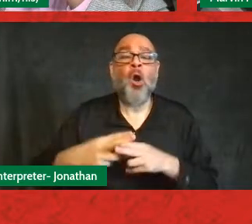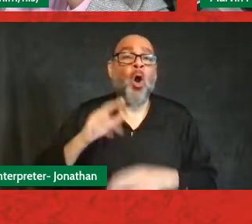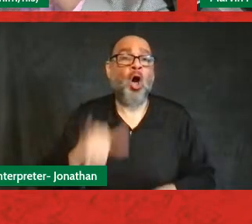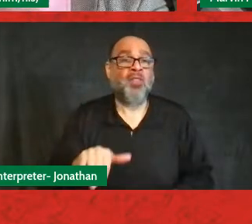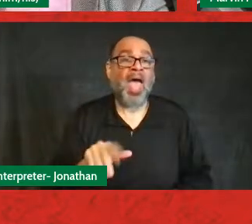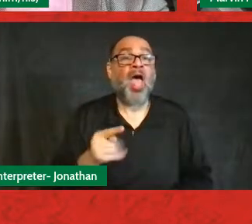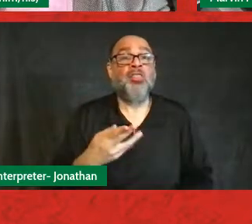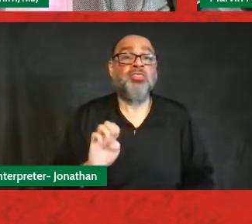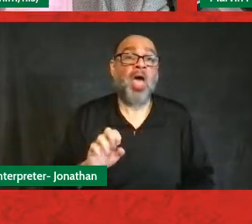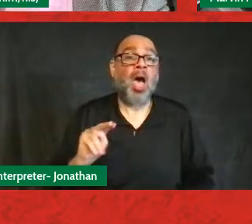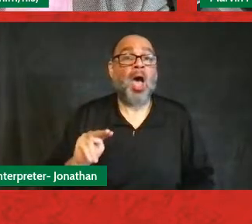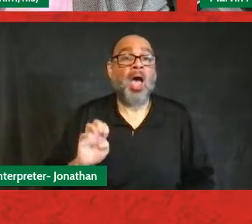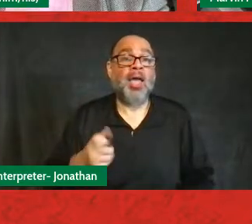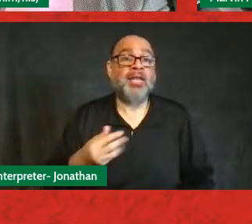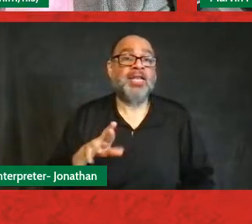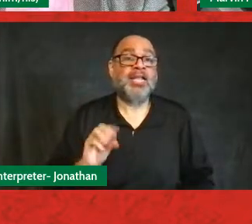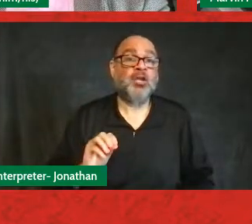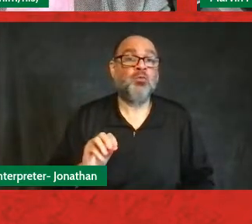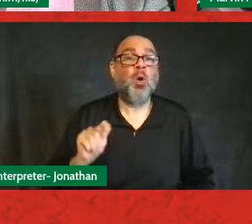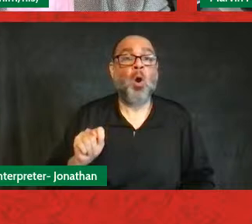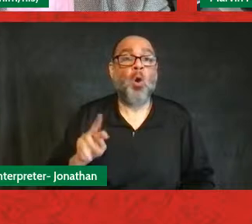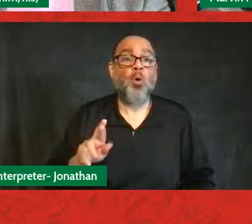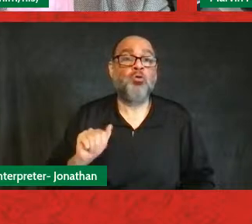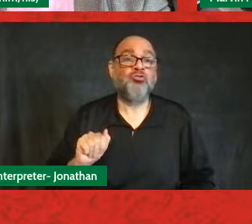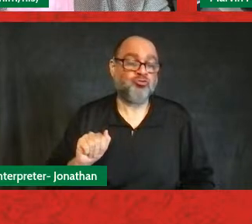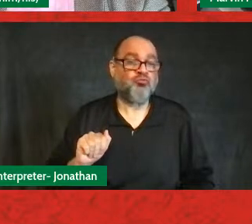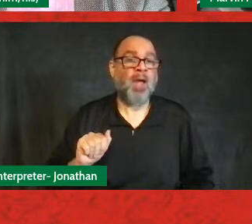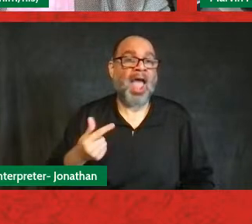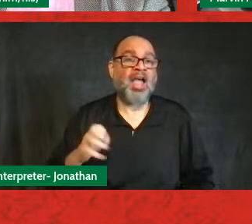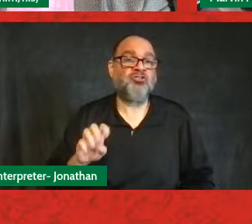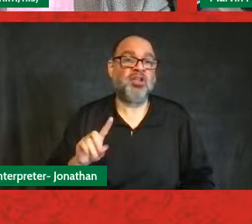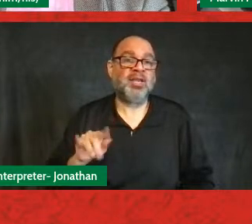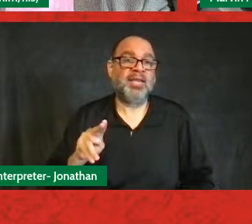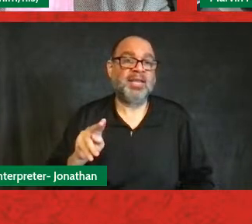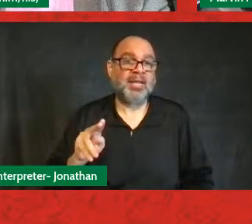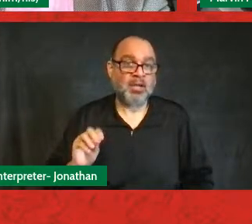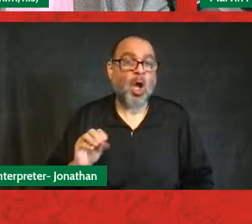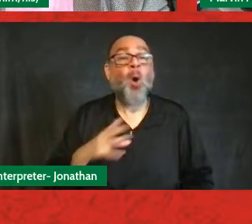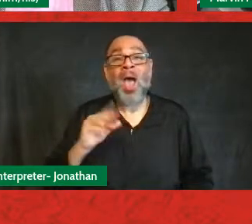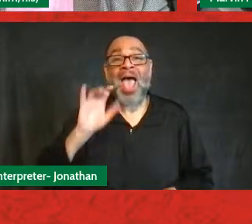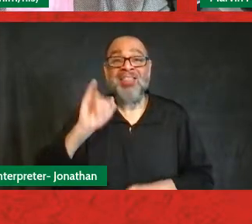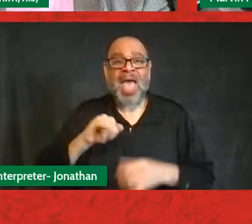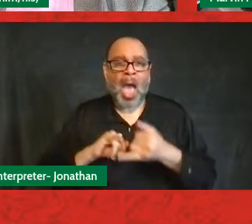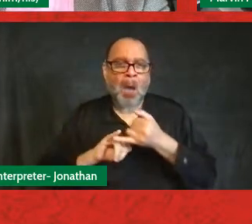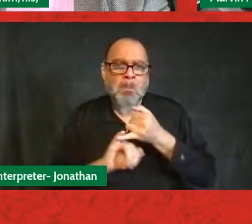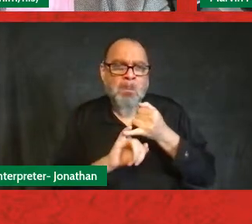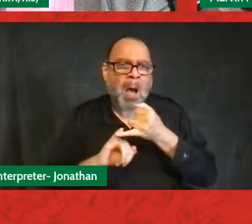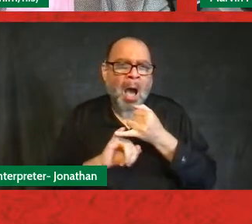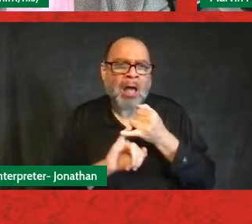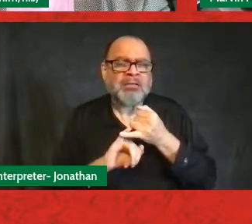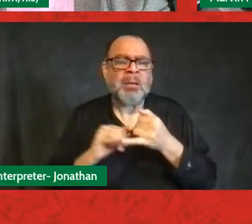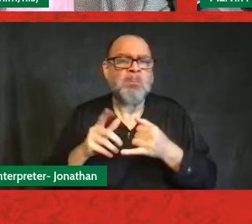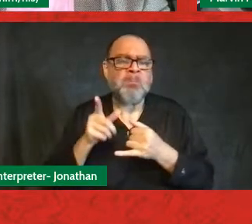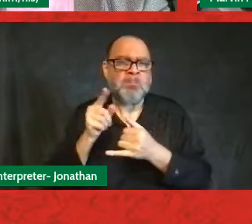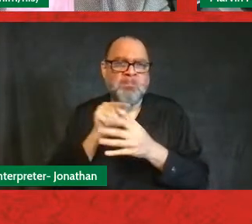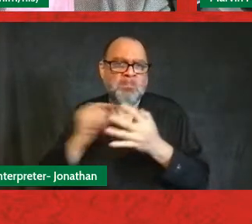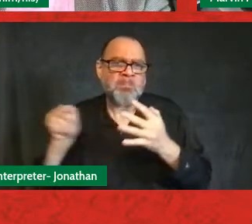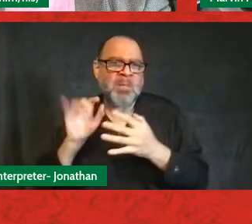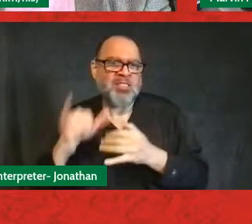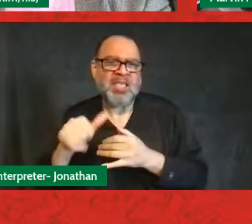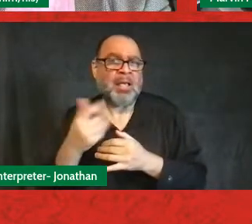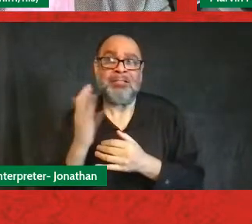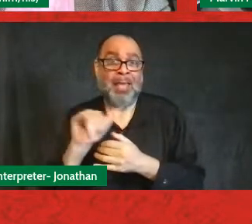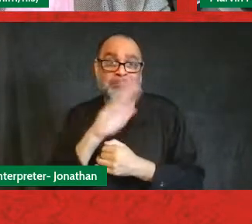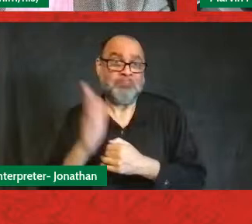Tragedian. And that whole possum up a gum tree thing never happened. That was something that Charles Matthews imagined. But the story